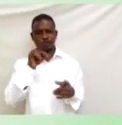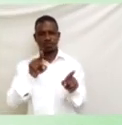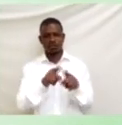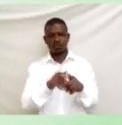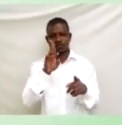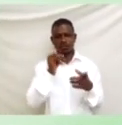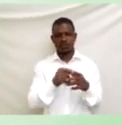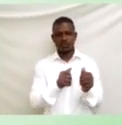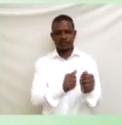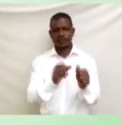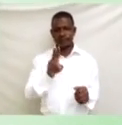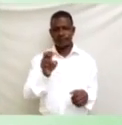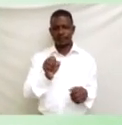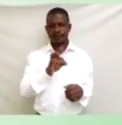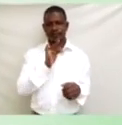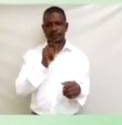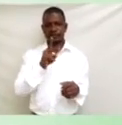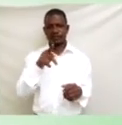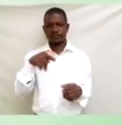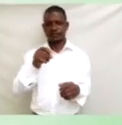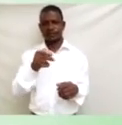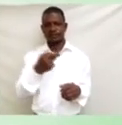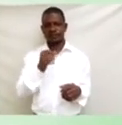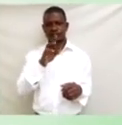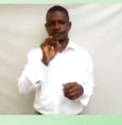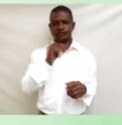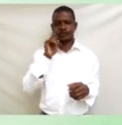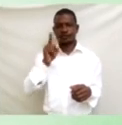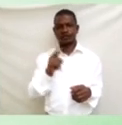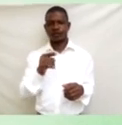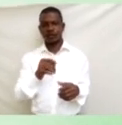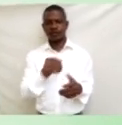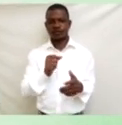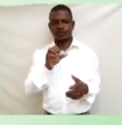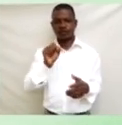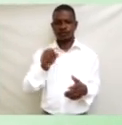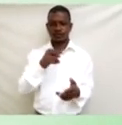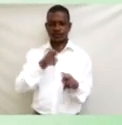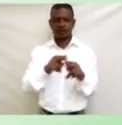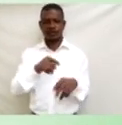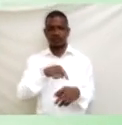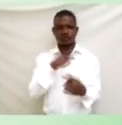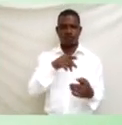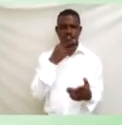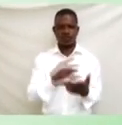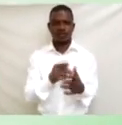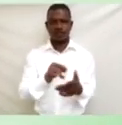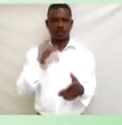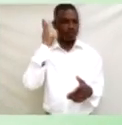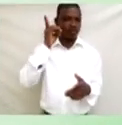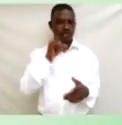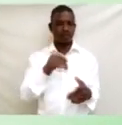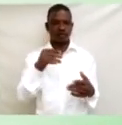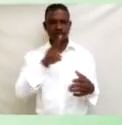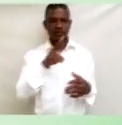Subjunctive also uses the following verb phrases. 1. As it were.